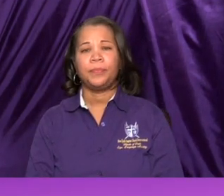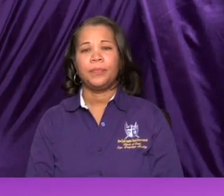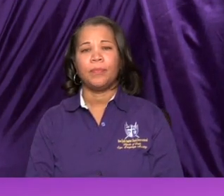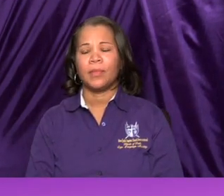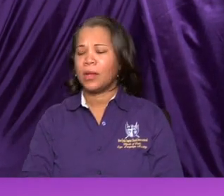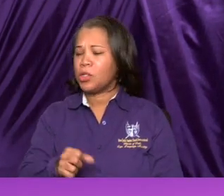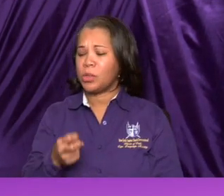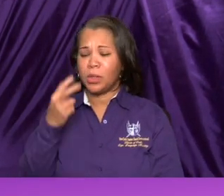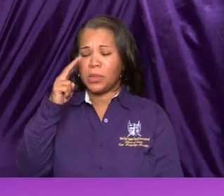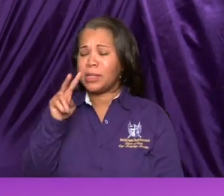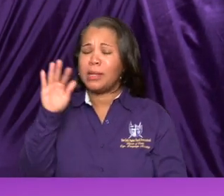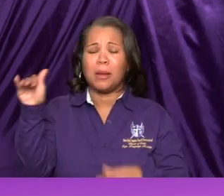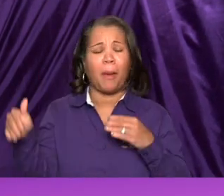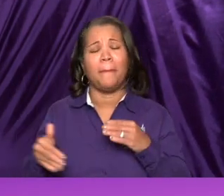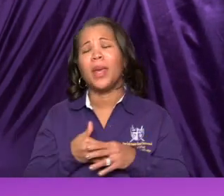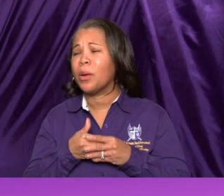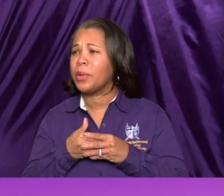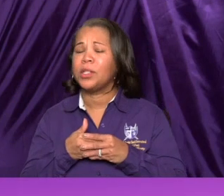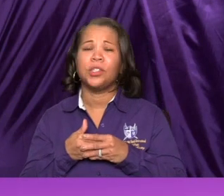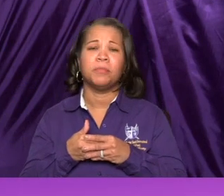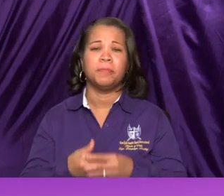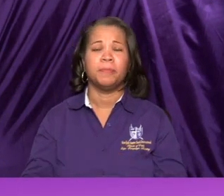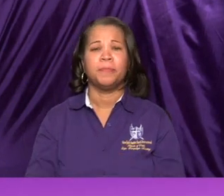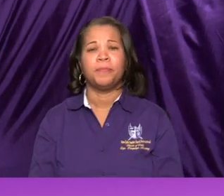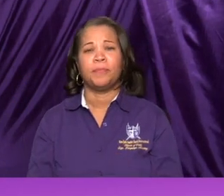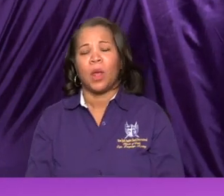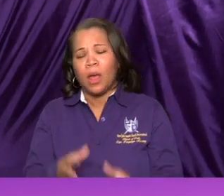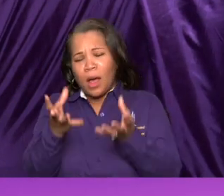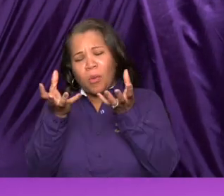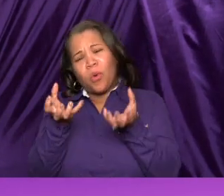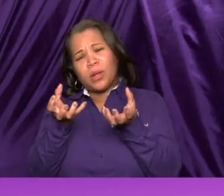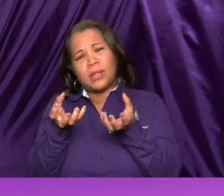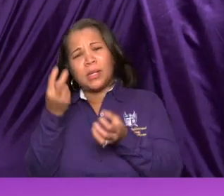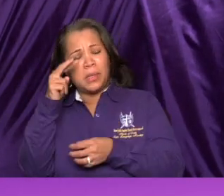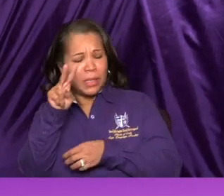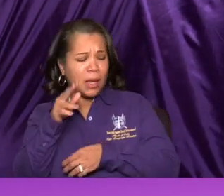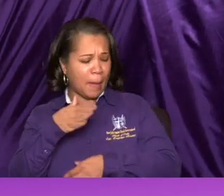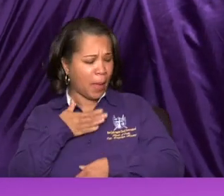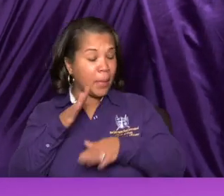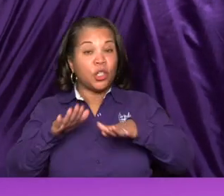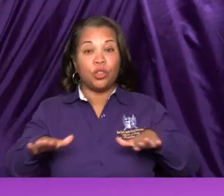I just want to be seen in my marriage. I just want to be seen by my children.